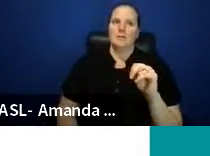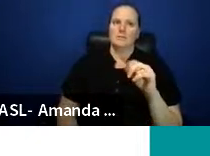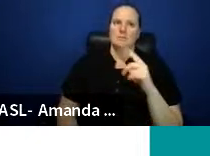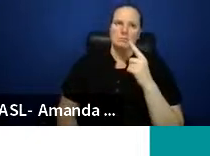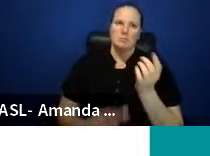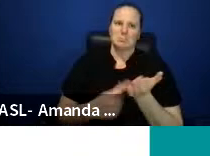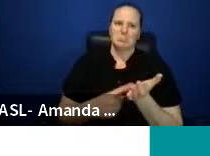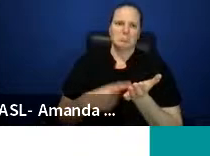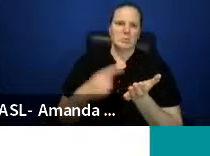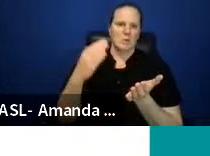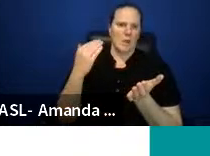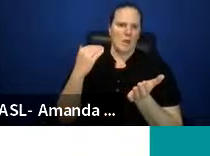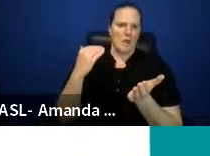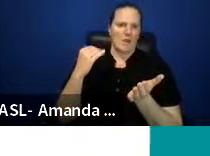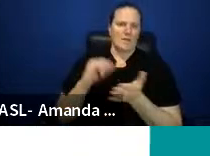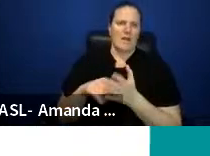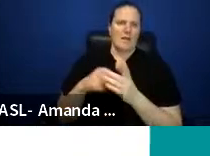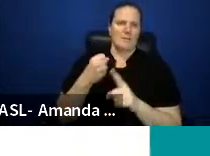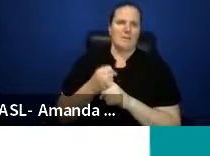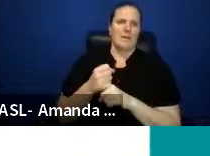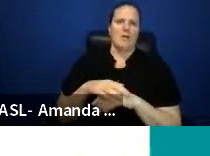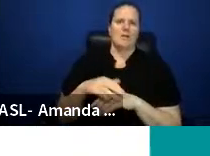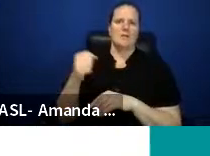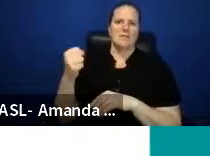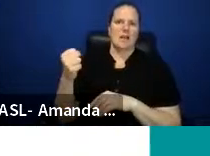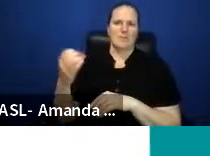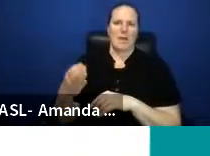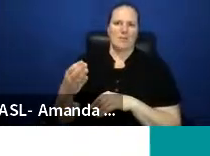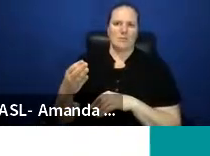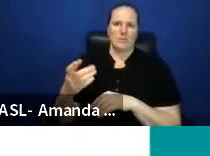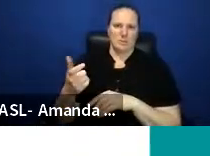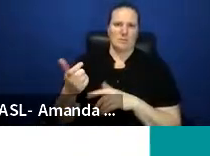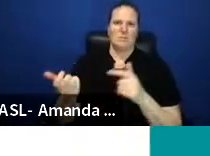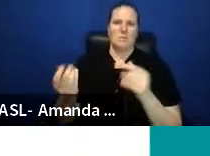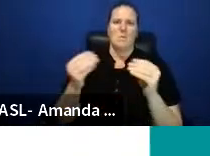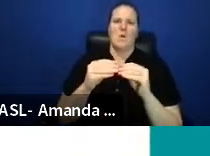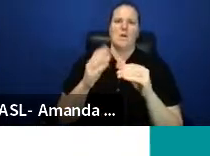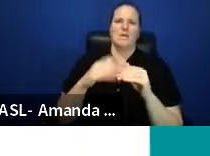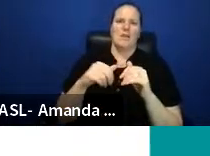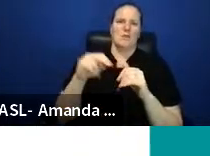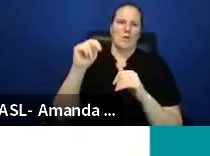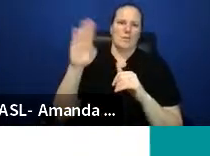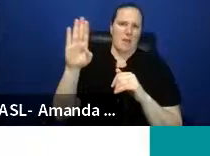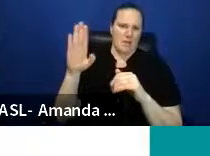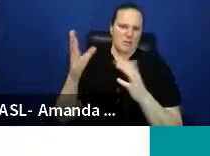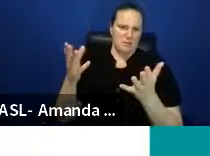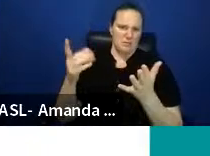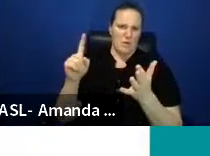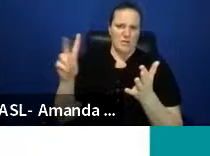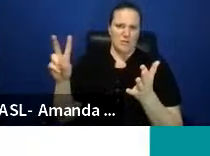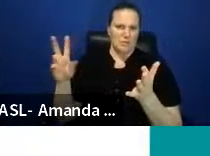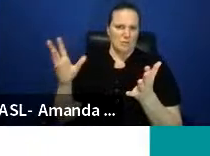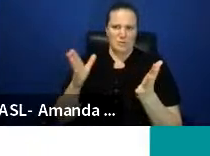about why the impact on southbound would be so much greater than on northbound and the 1 and 2